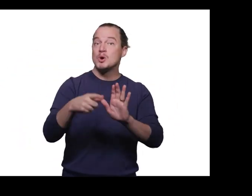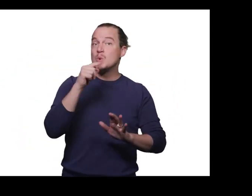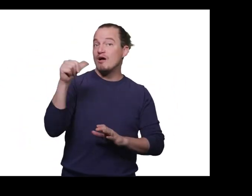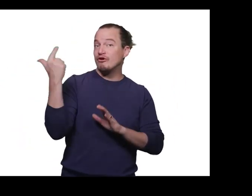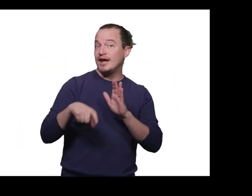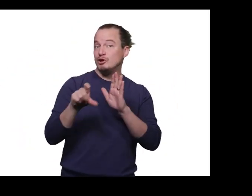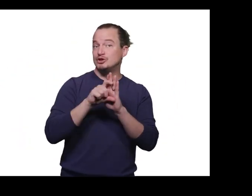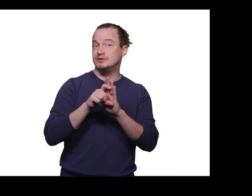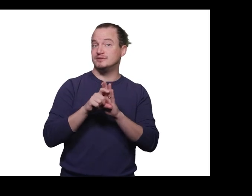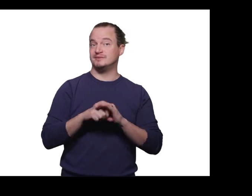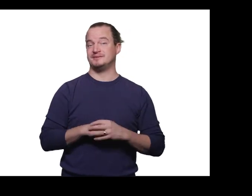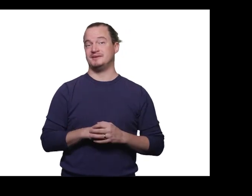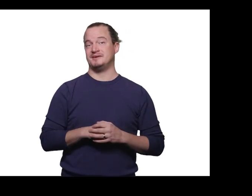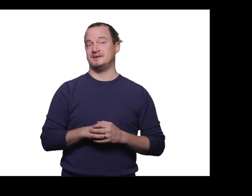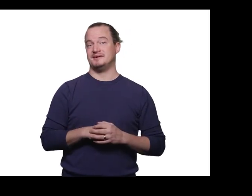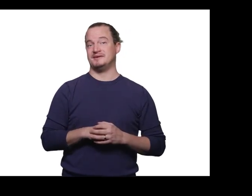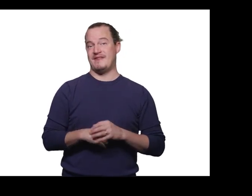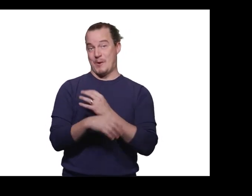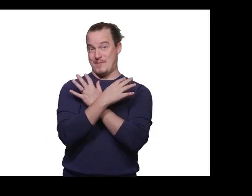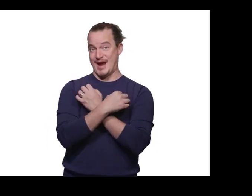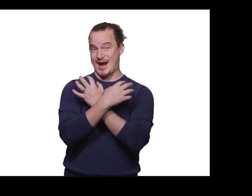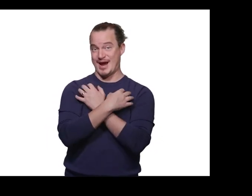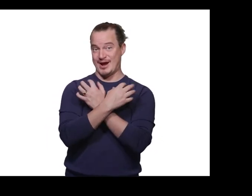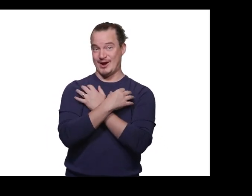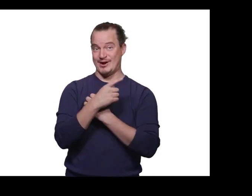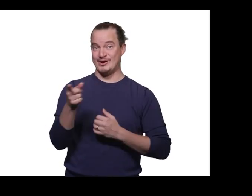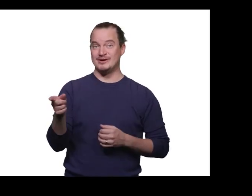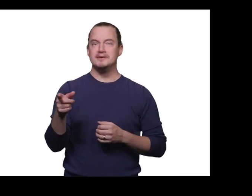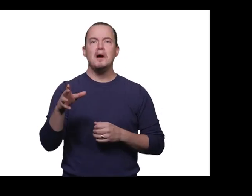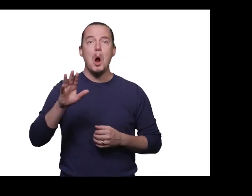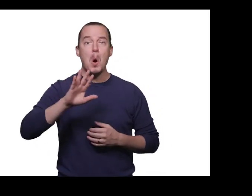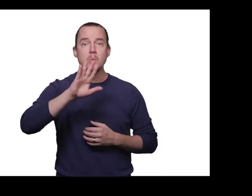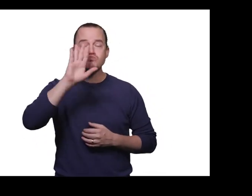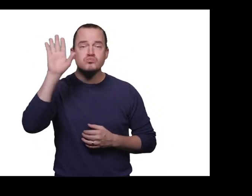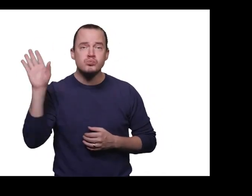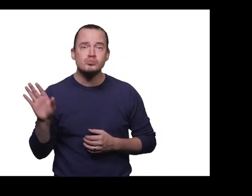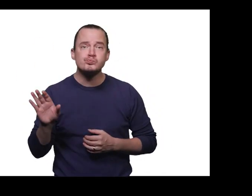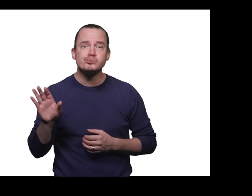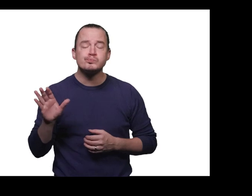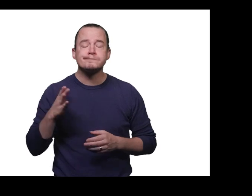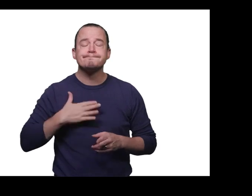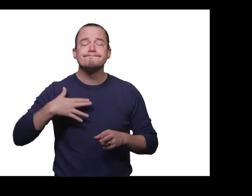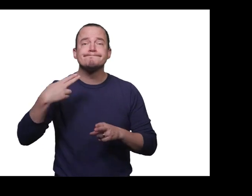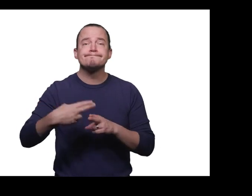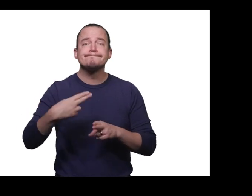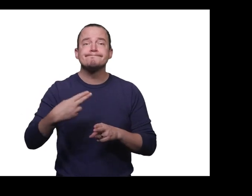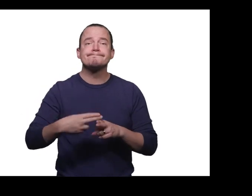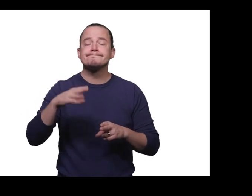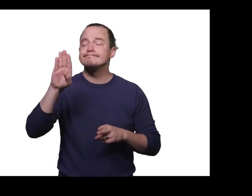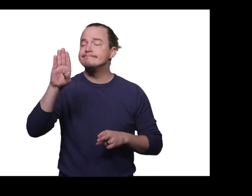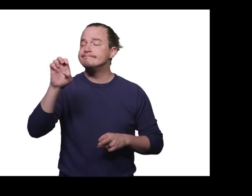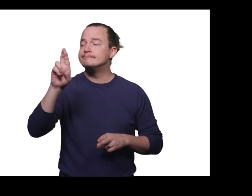Bernie the bear. Oh, hello, everybody. My name is Bernie.